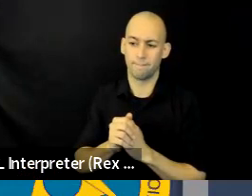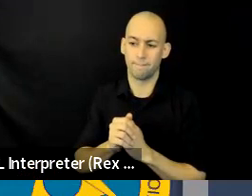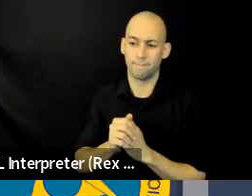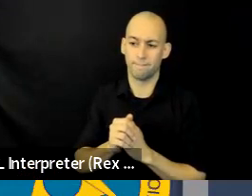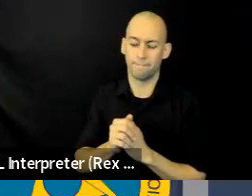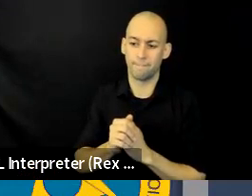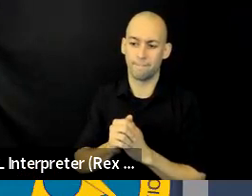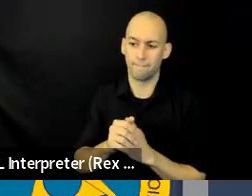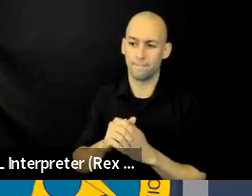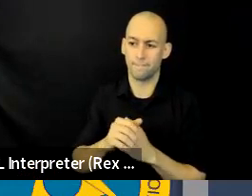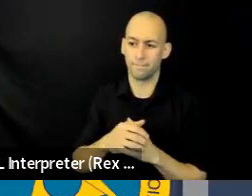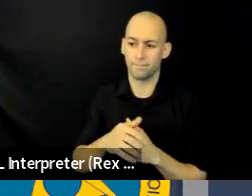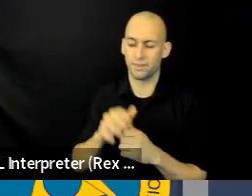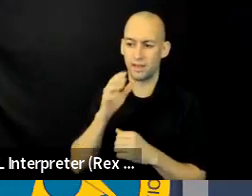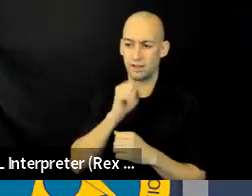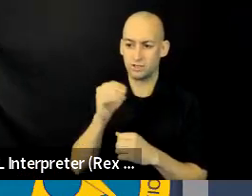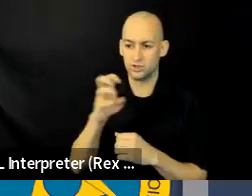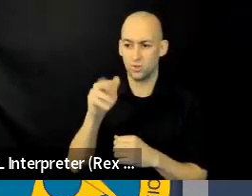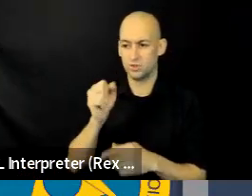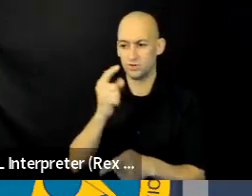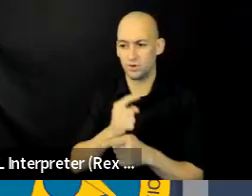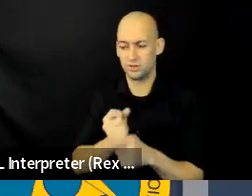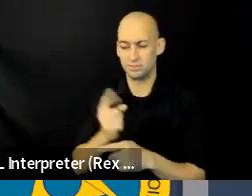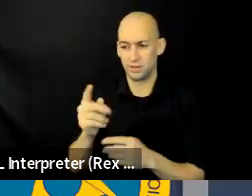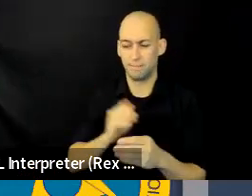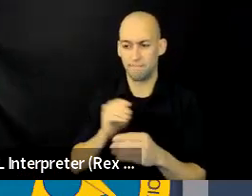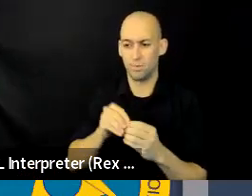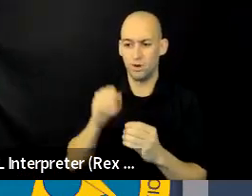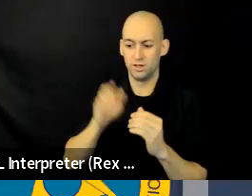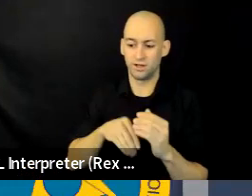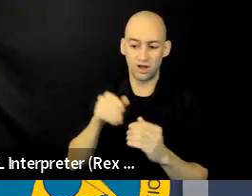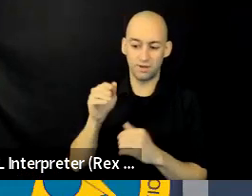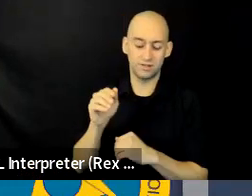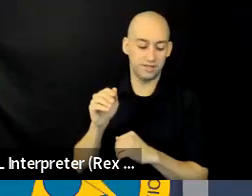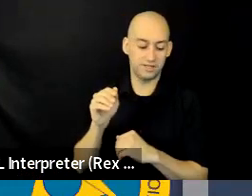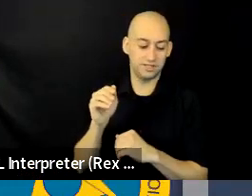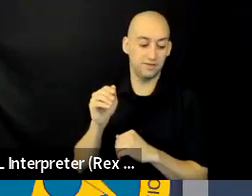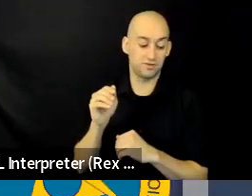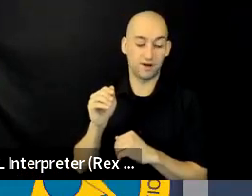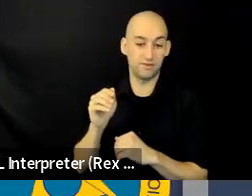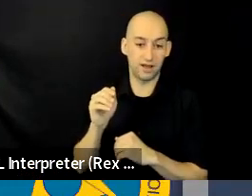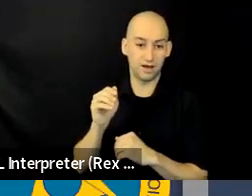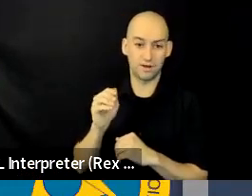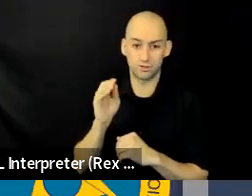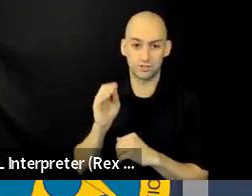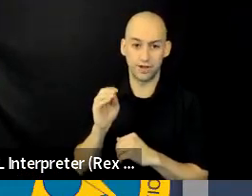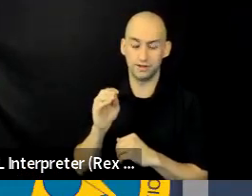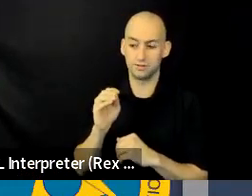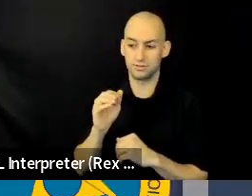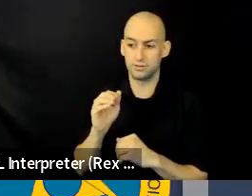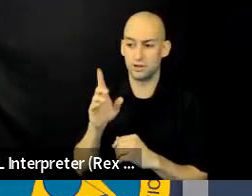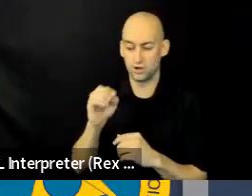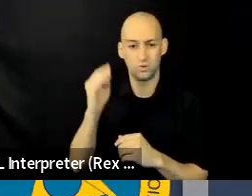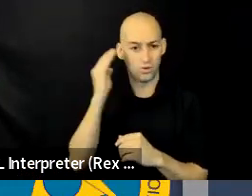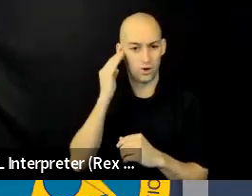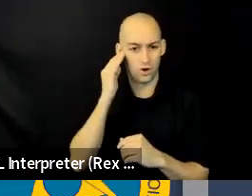say, I guess Joe was right. We spent more than $200 million that day on something that didn't work. I do know